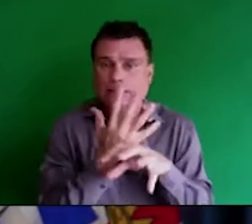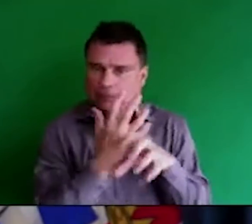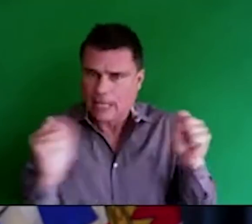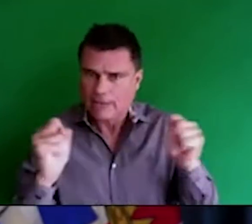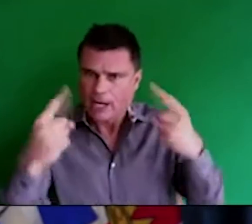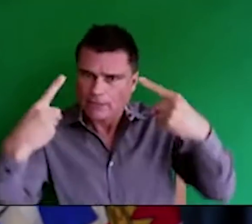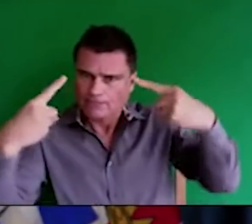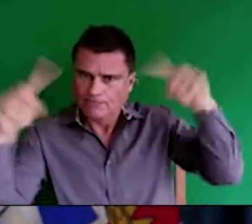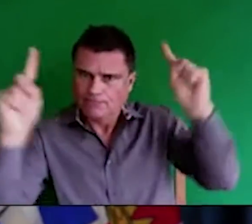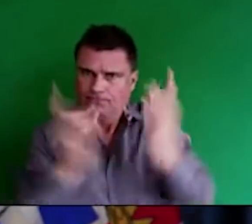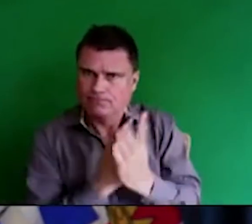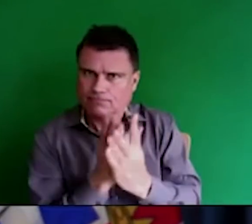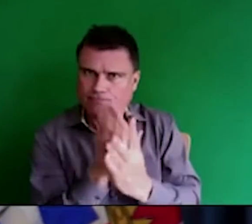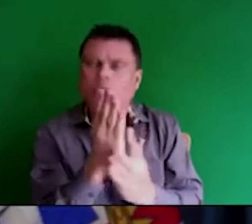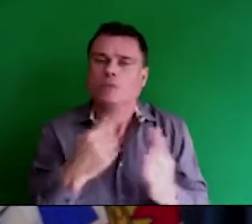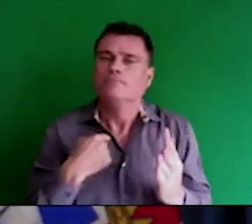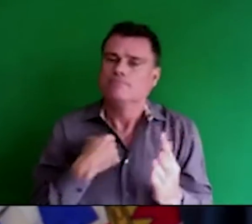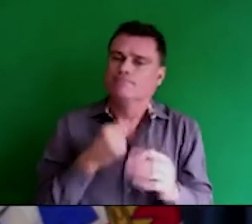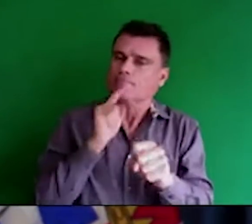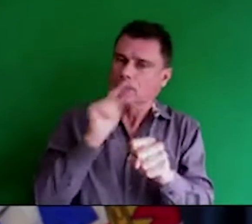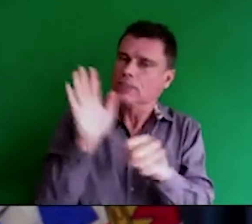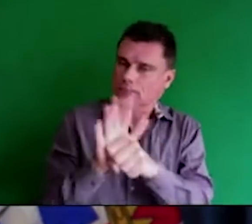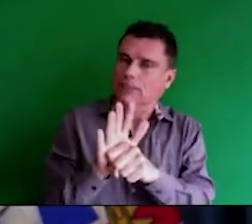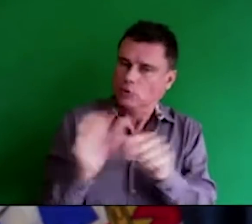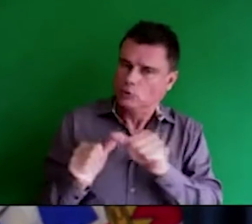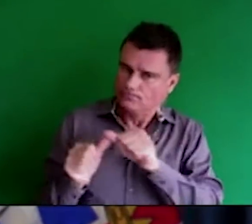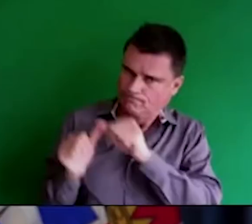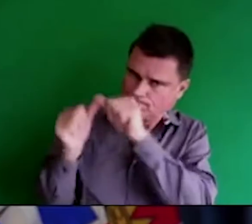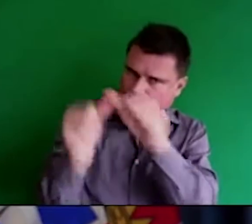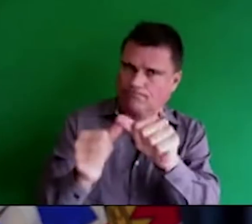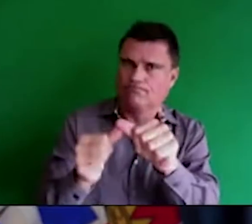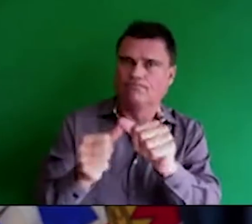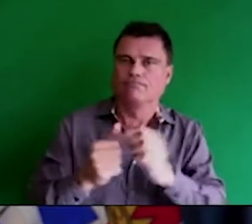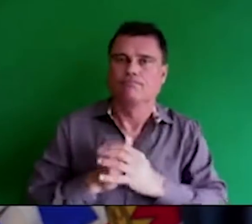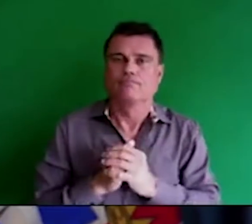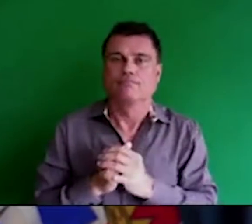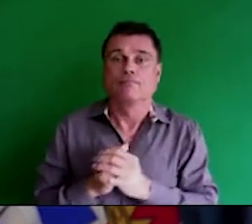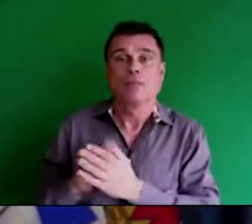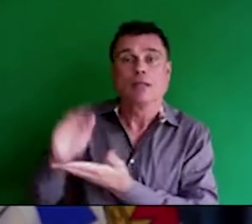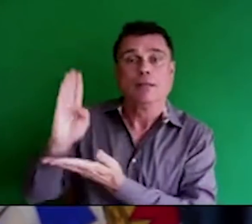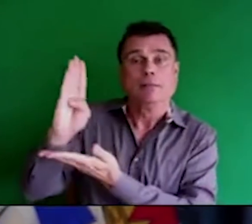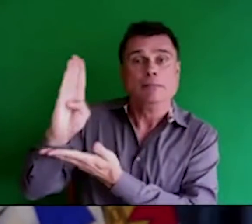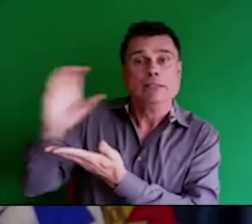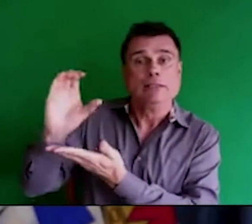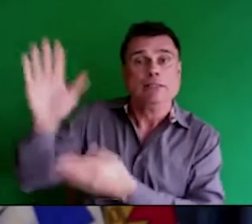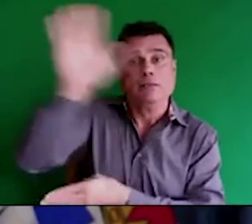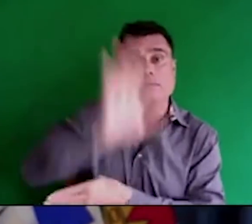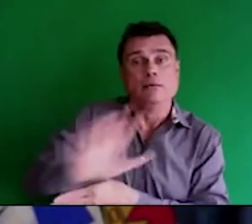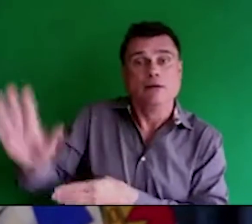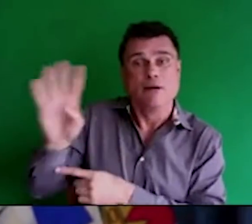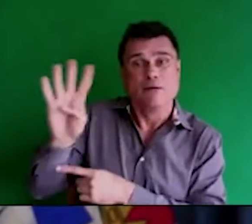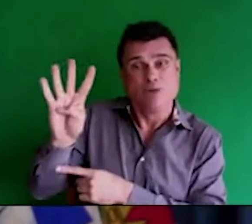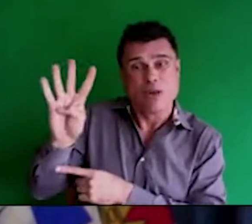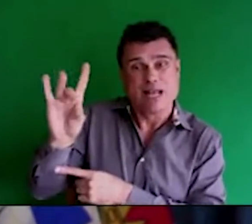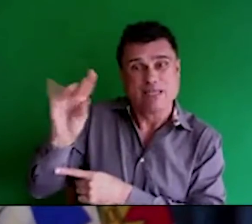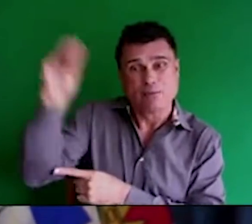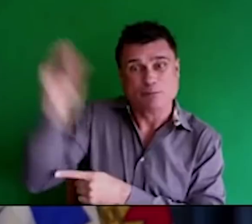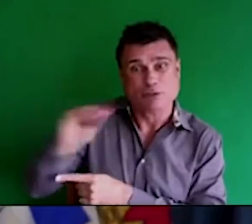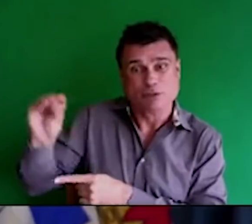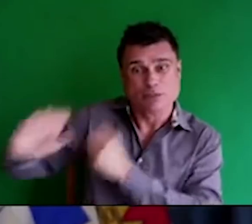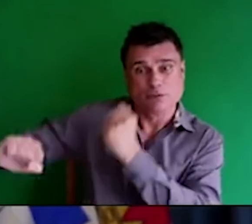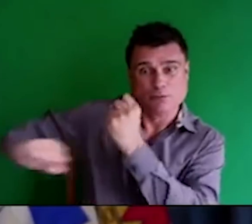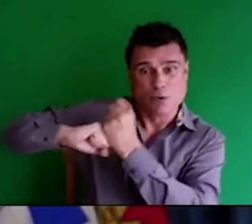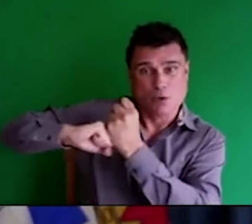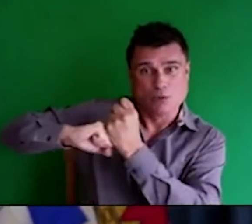to have the support of 48% of British Columbians. It's humbling to have the prospect of having 56